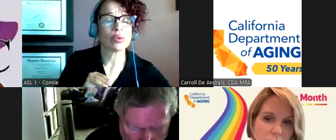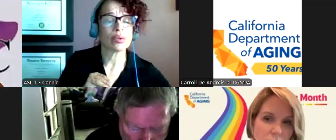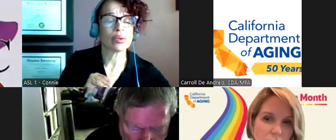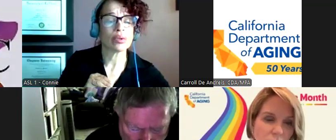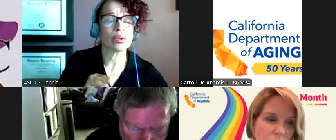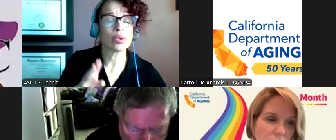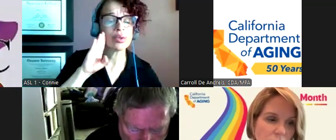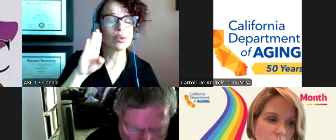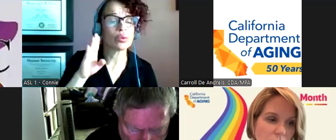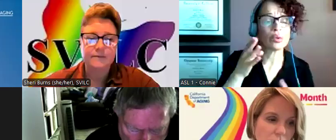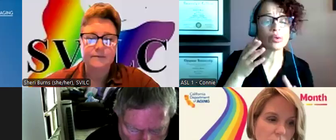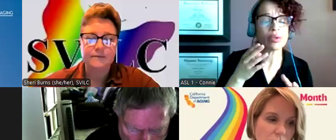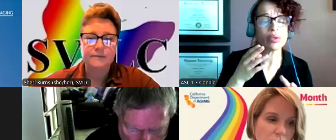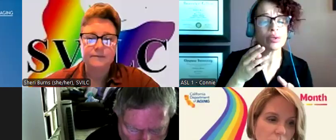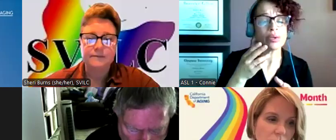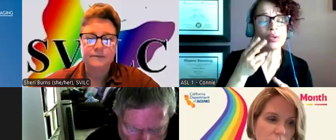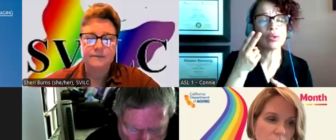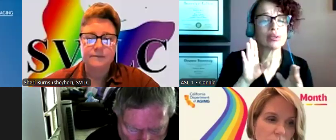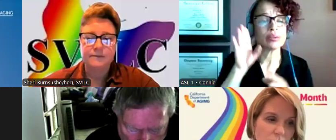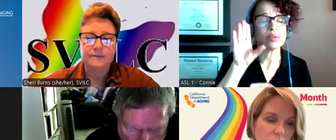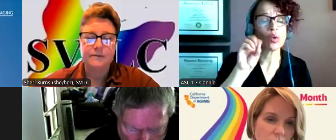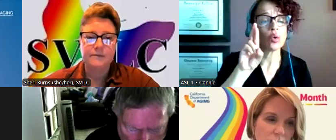Hi, Corinne, did you want to speak?